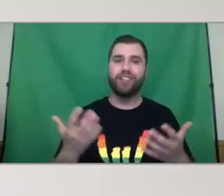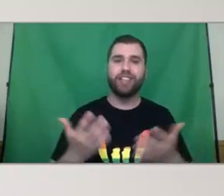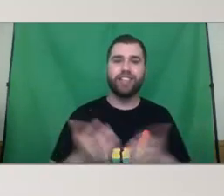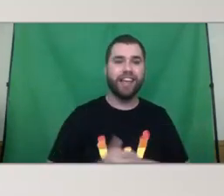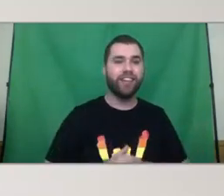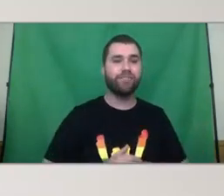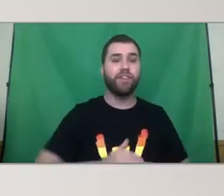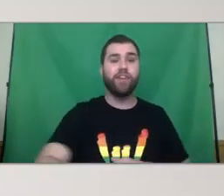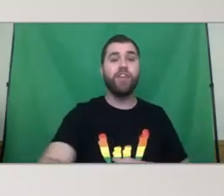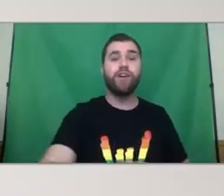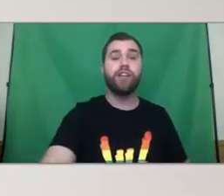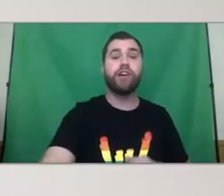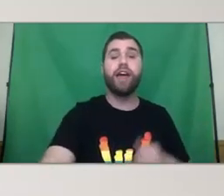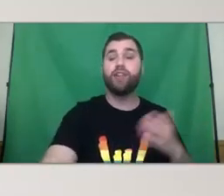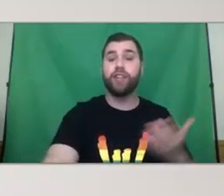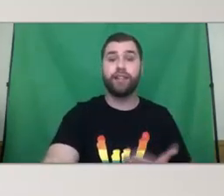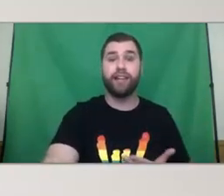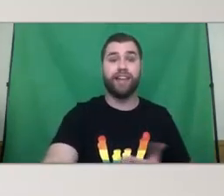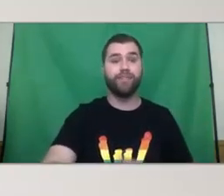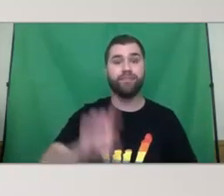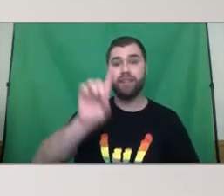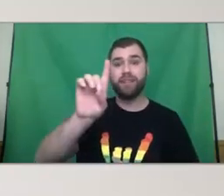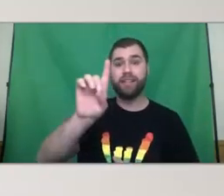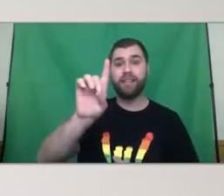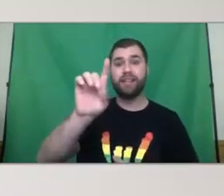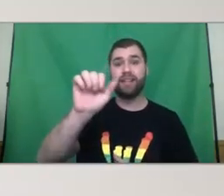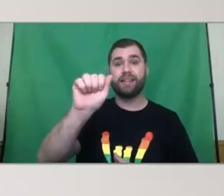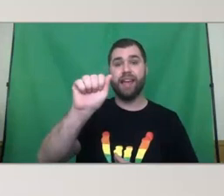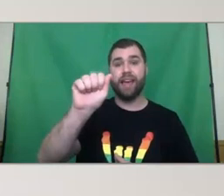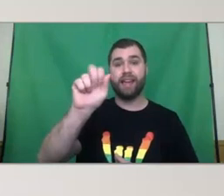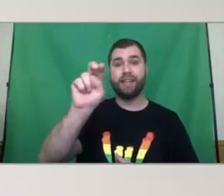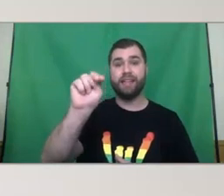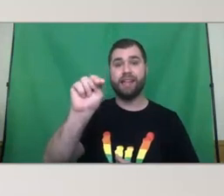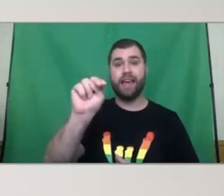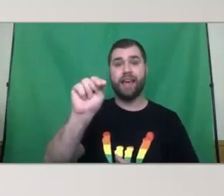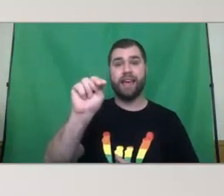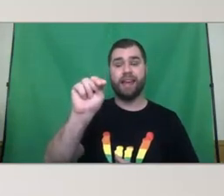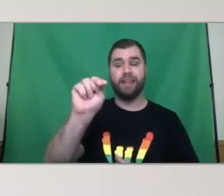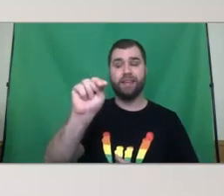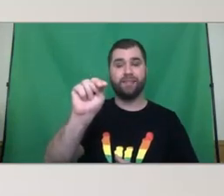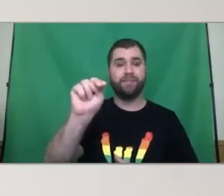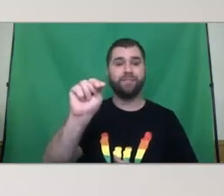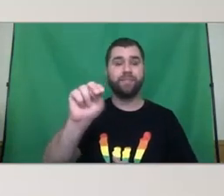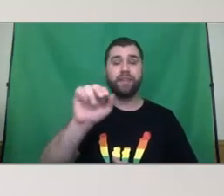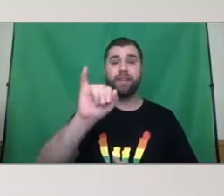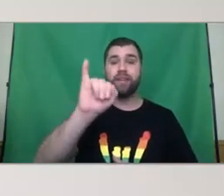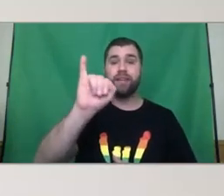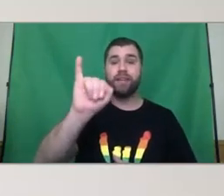let's do this together. So first row, let's go ahead and do this together. Dan, D-A-N.